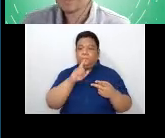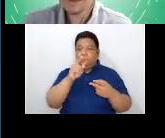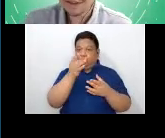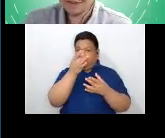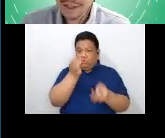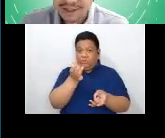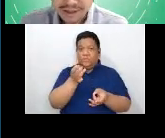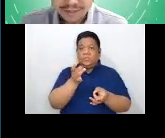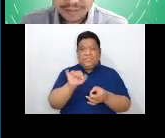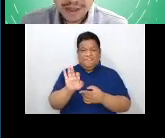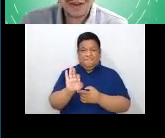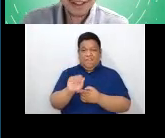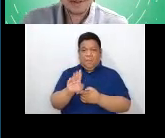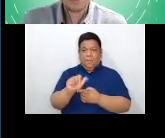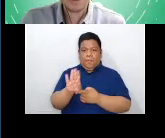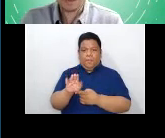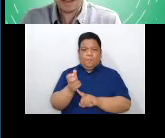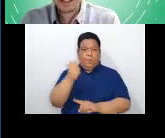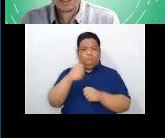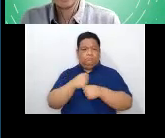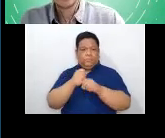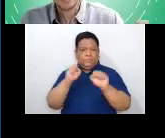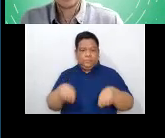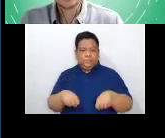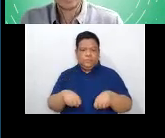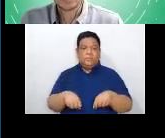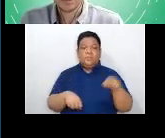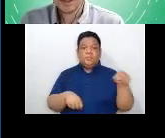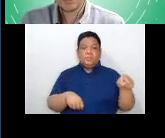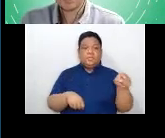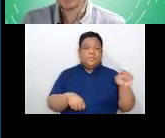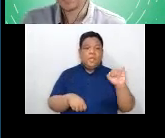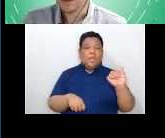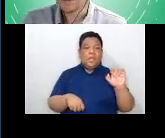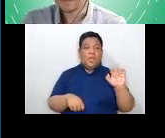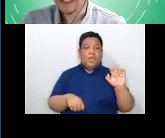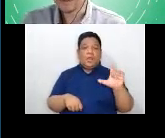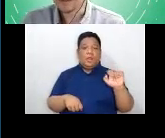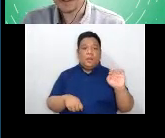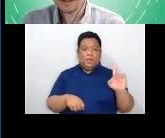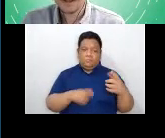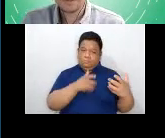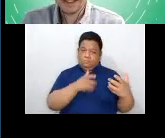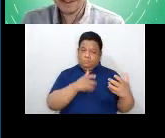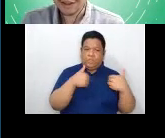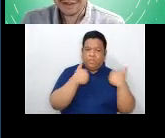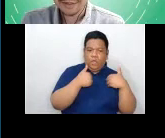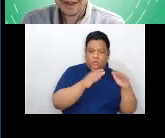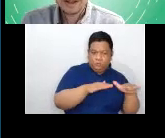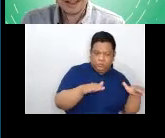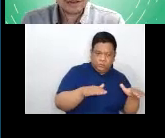Fab Labs can do different things. For example, the one in Belfast, it actually works with younger generations, meaning